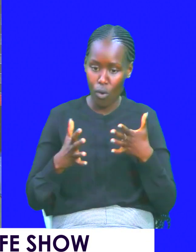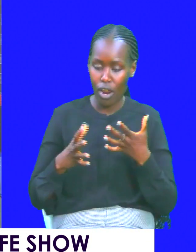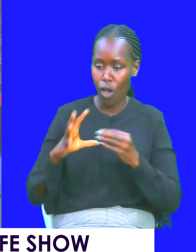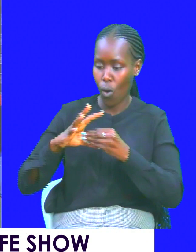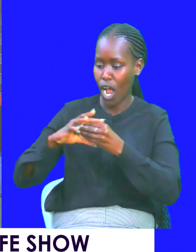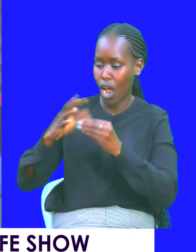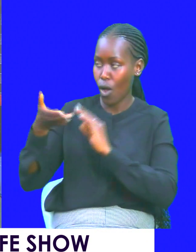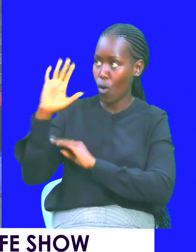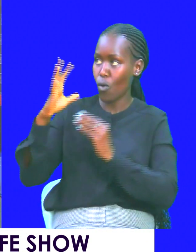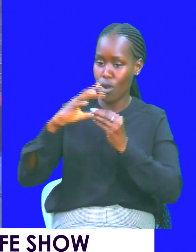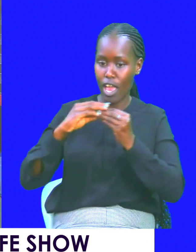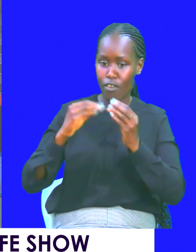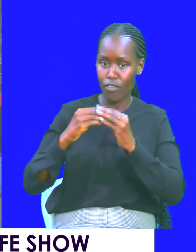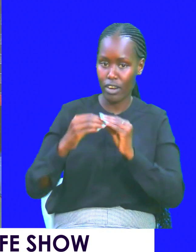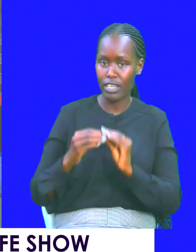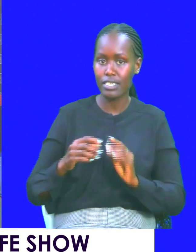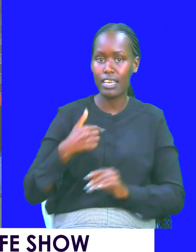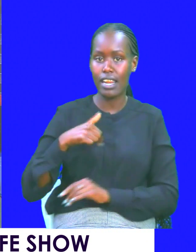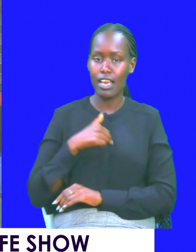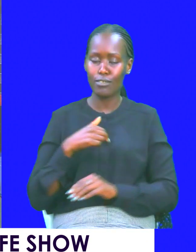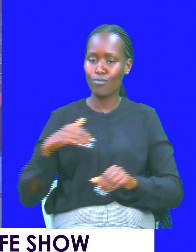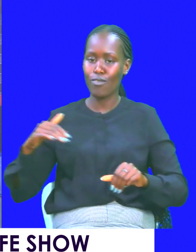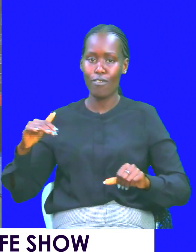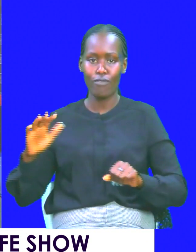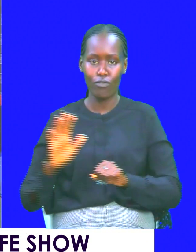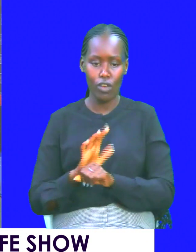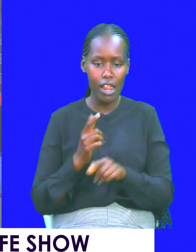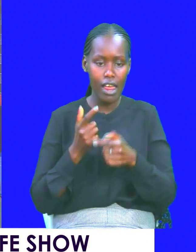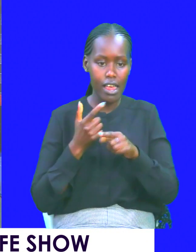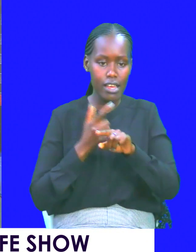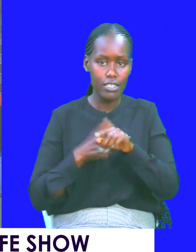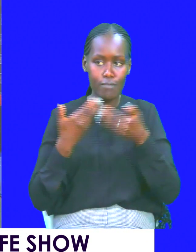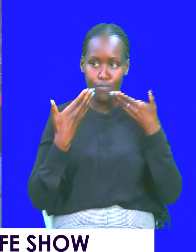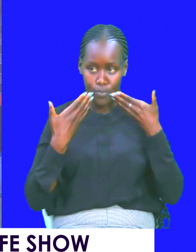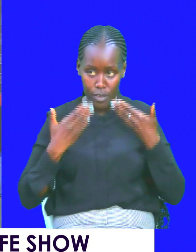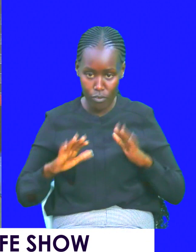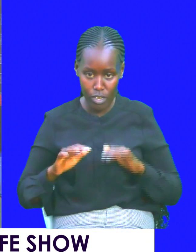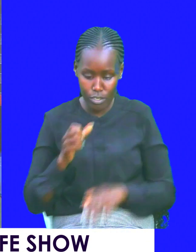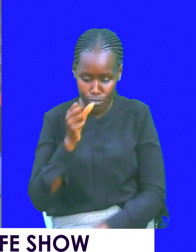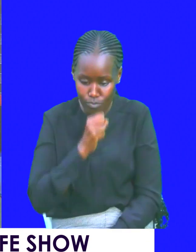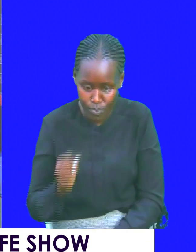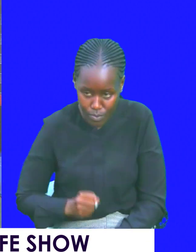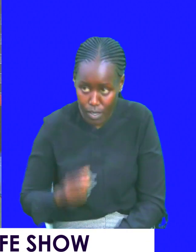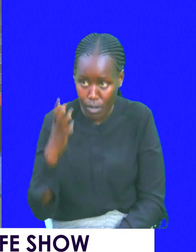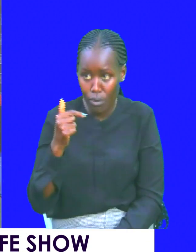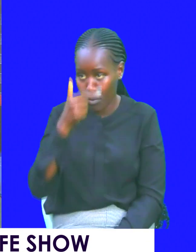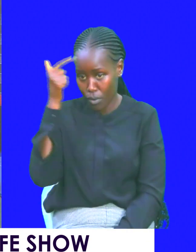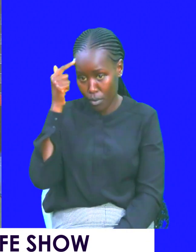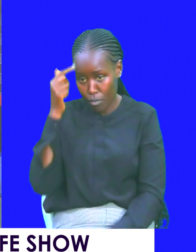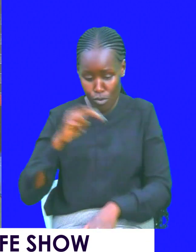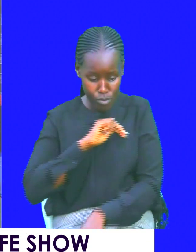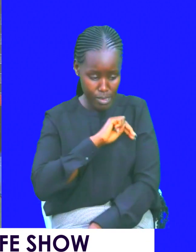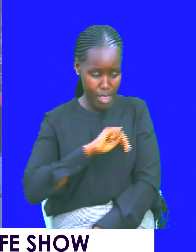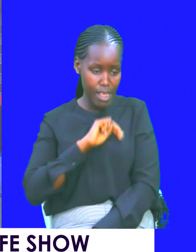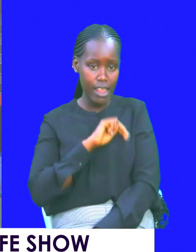created us, and we have full lifespans. And then when we are done, when we are old, because nature demands that after you